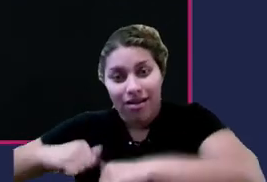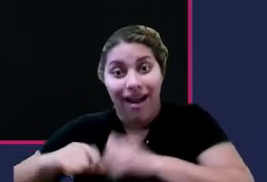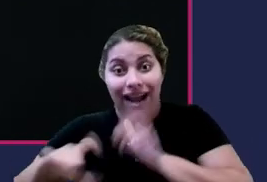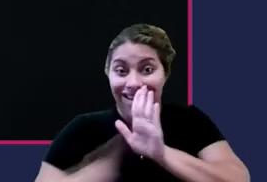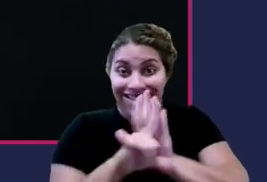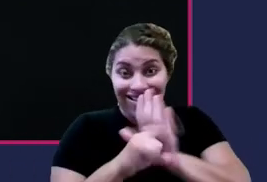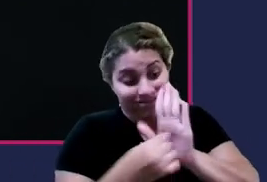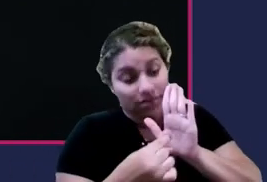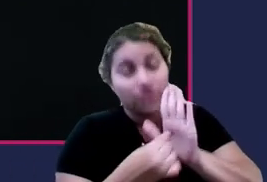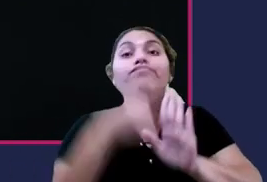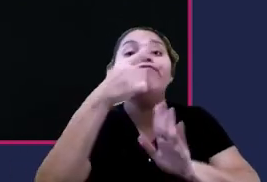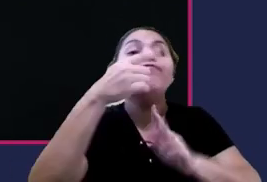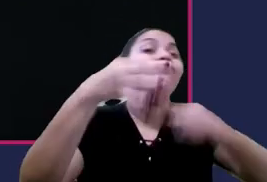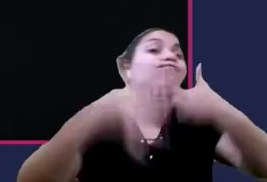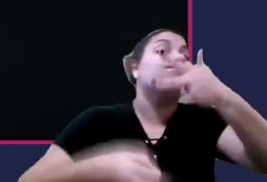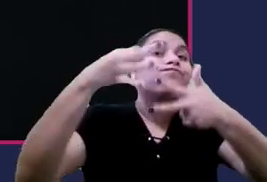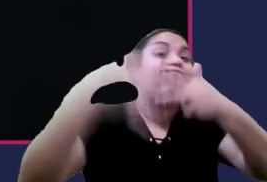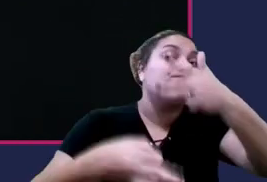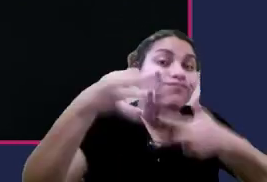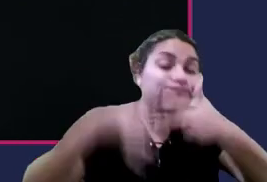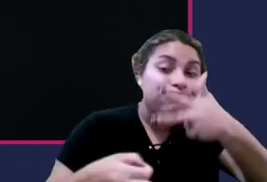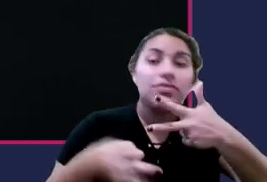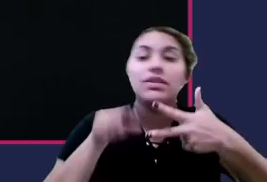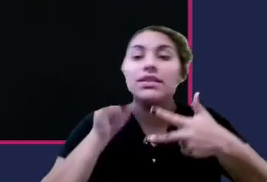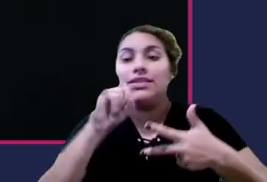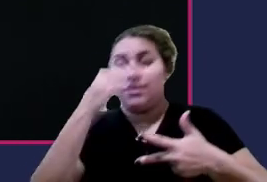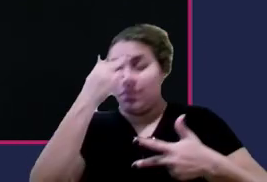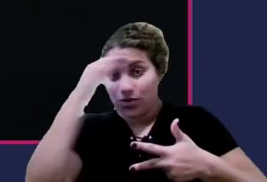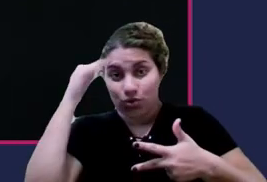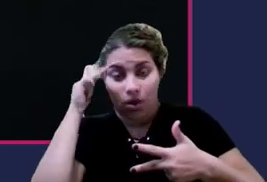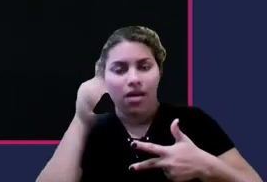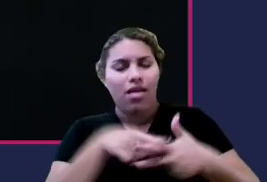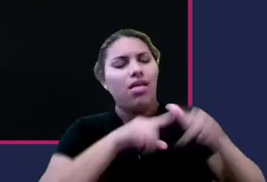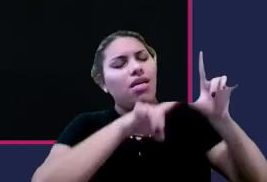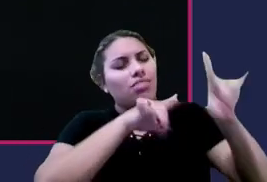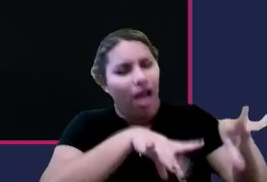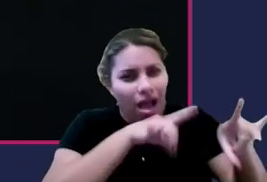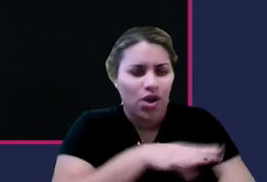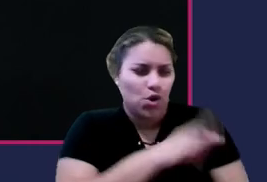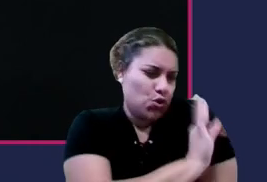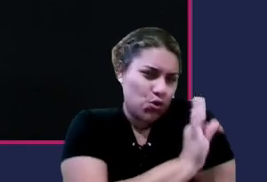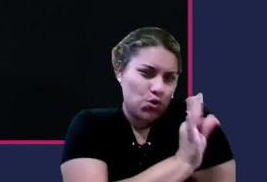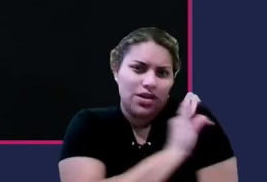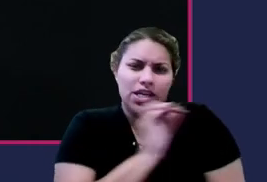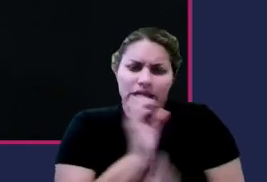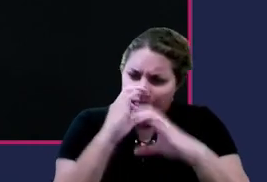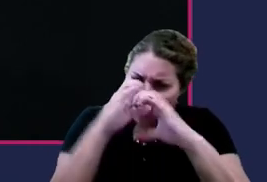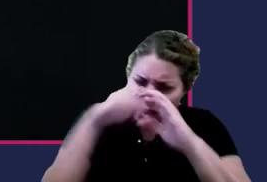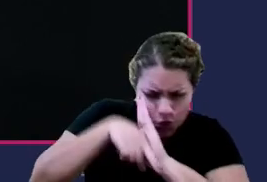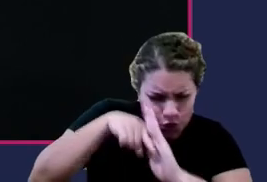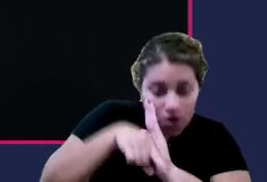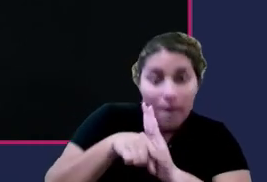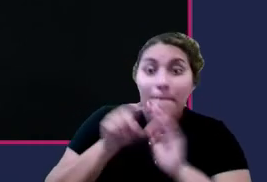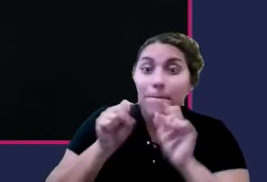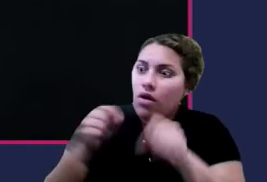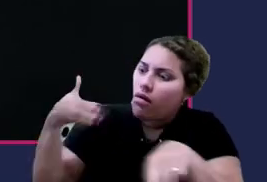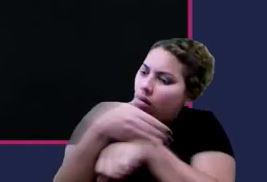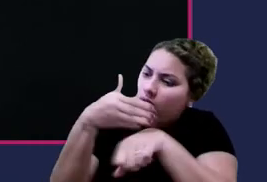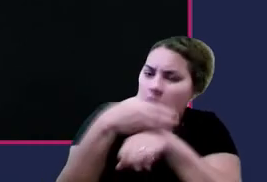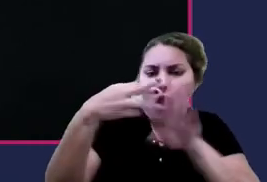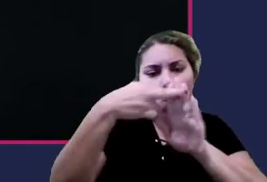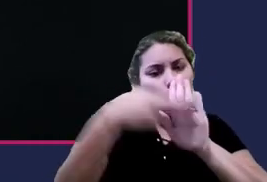bad interpretation. Because at the end, if a technical body can participate in the